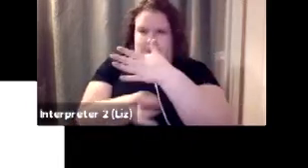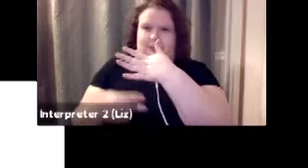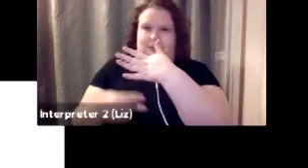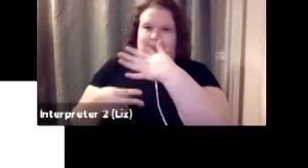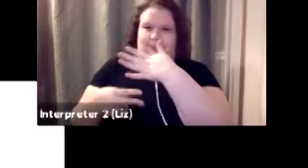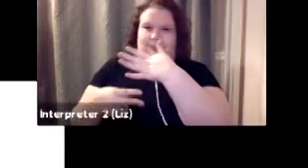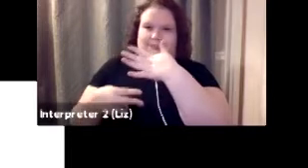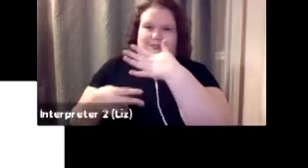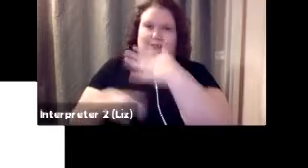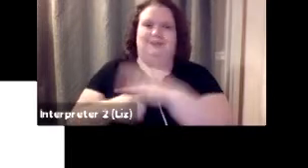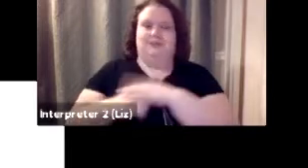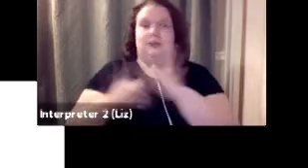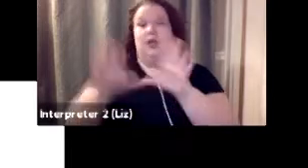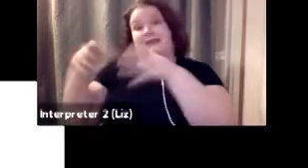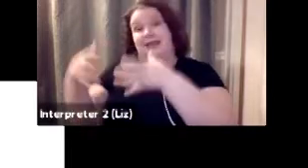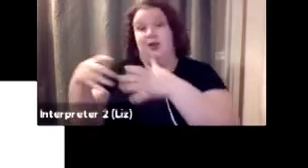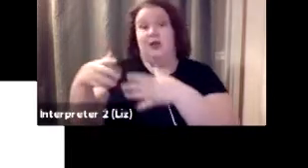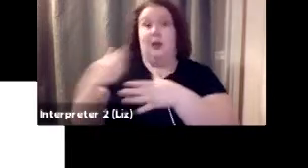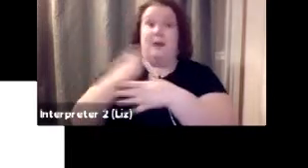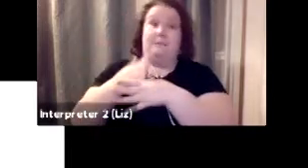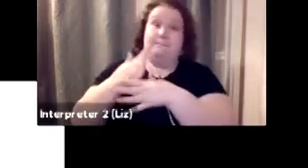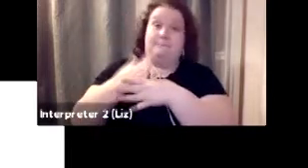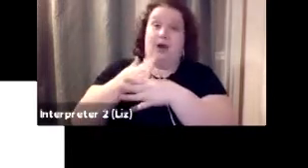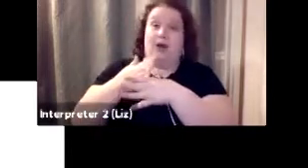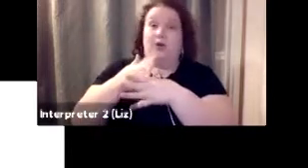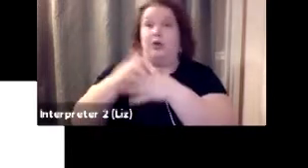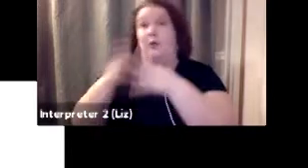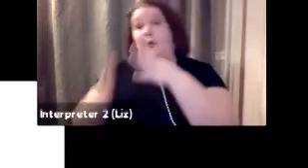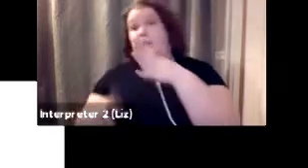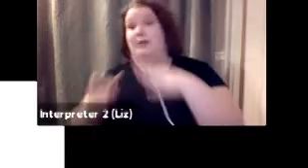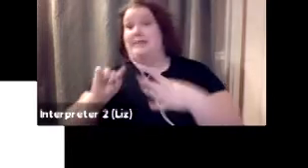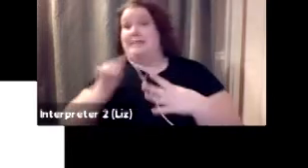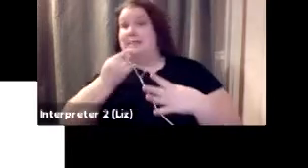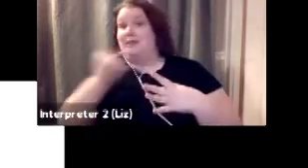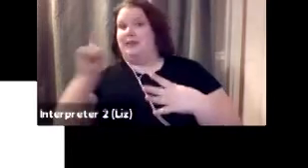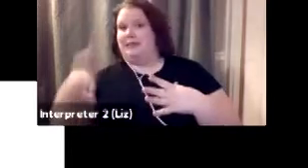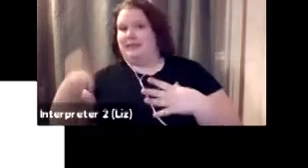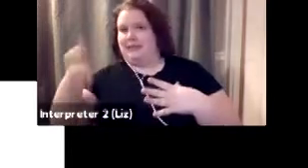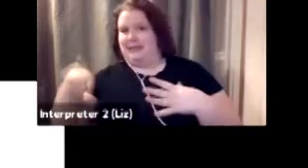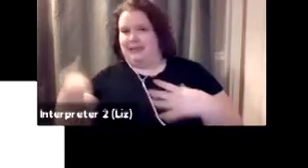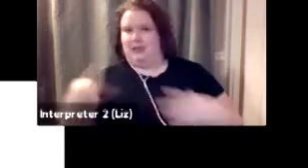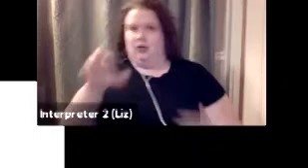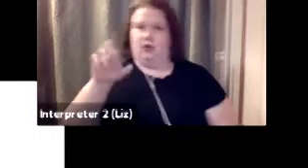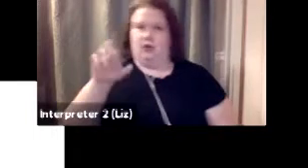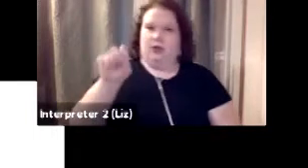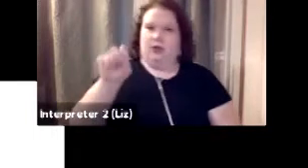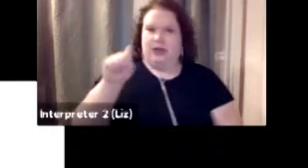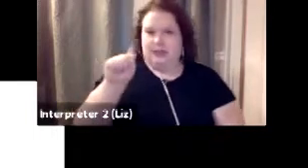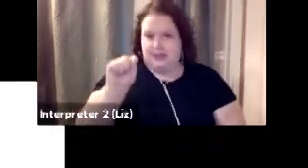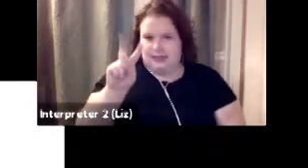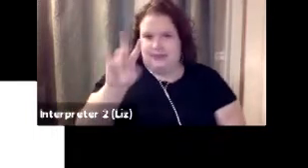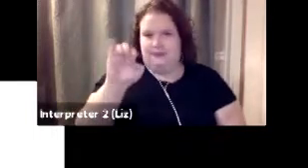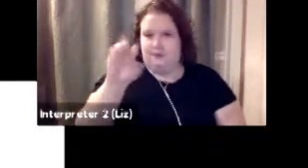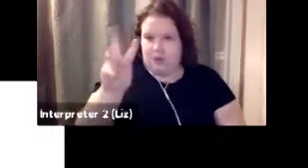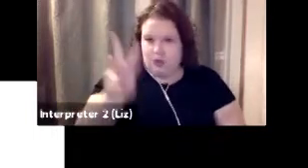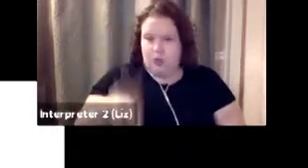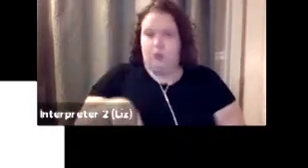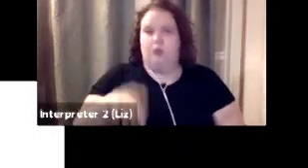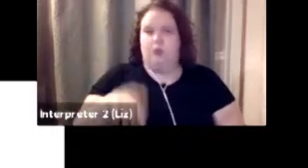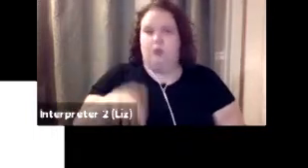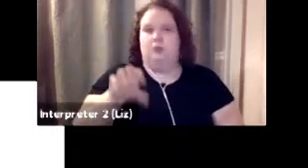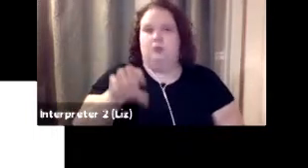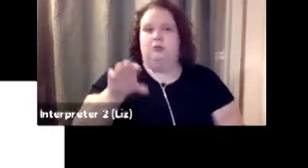would be those that would fall on that moderate to significant need. So Crestview, Alta Vista, Parkdale, Cedar Ridge, Mountain View,